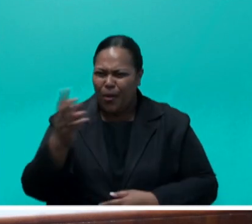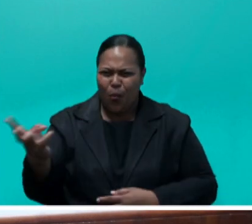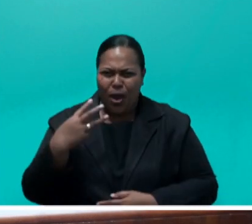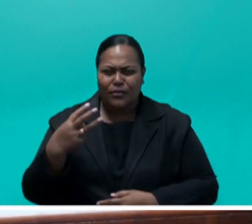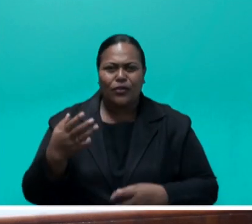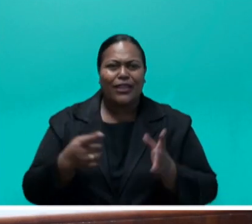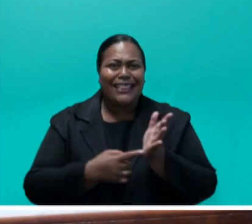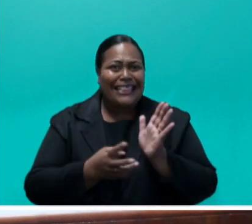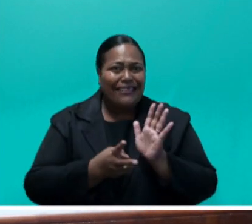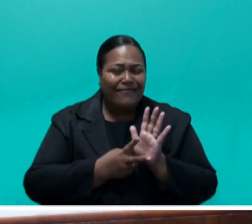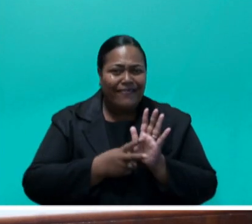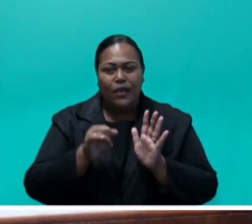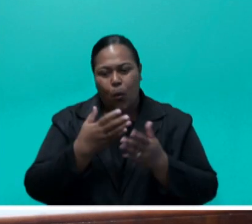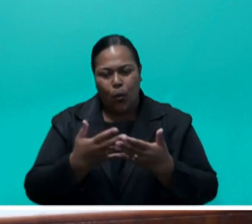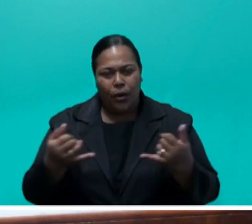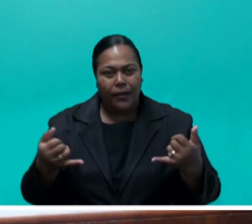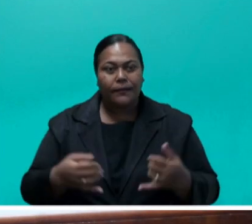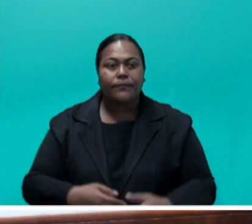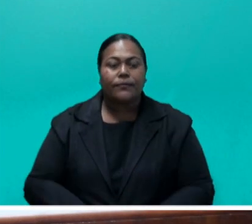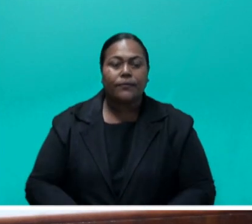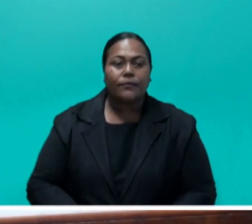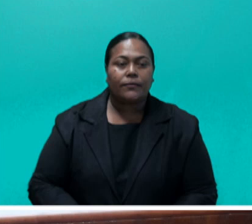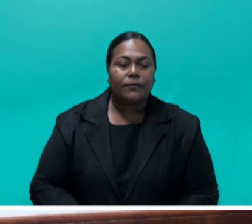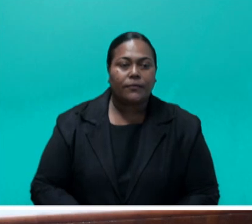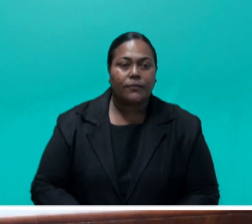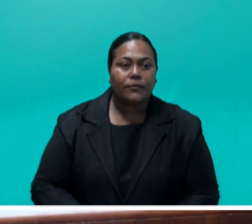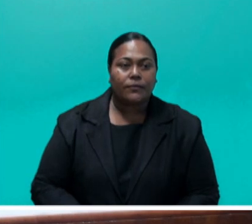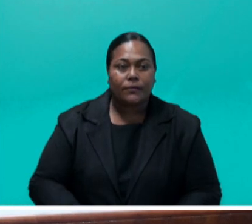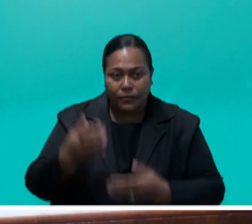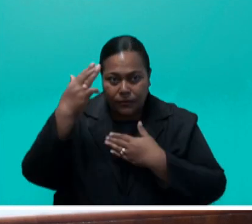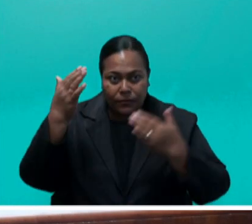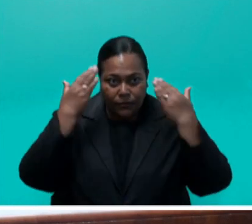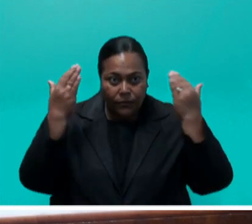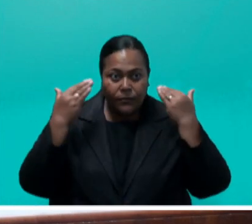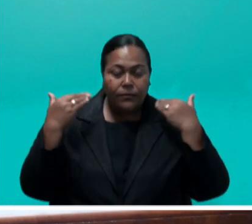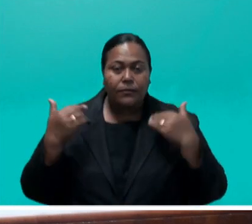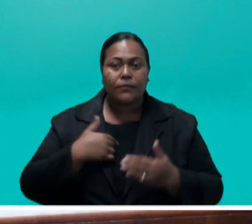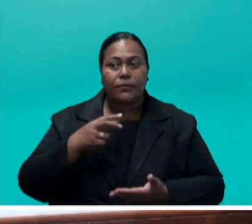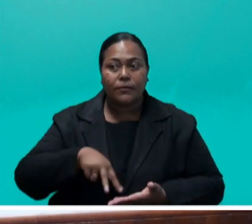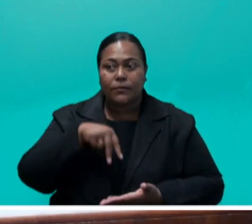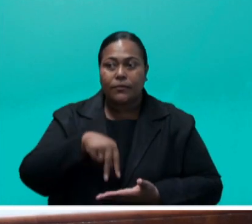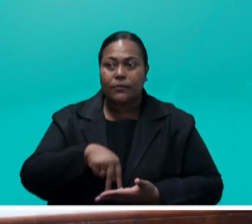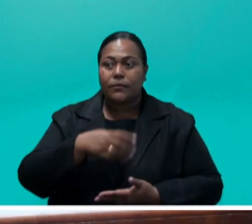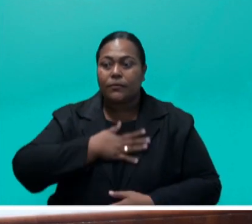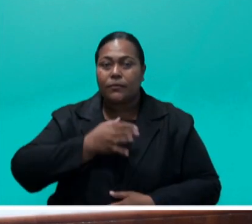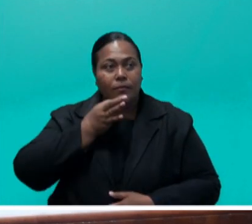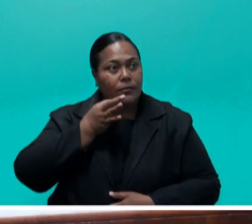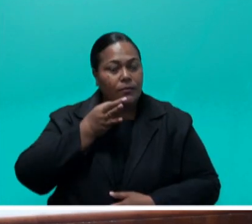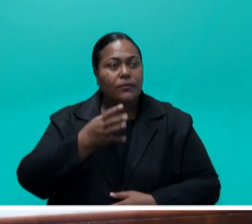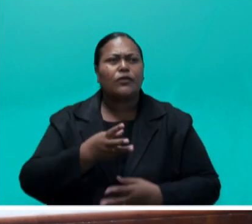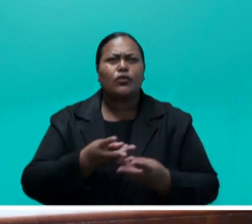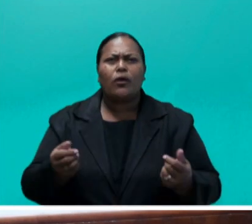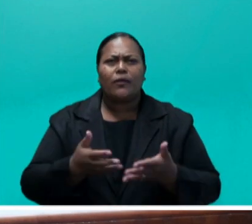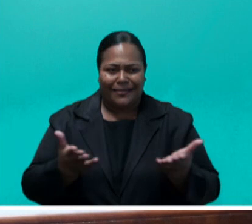live from the comfort zone. Honourable Speaker, I rise today with great pride to address this